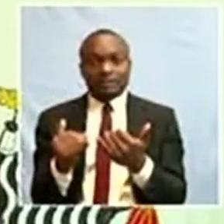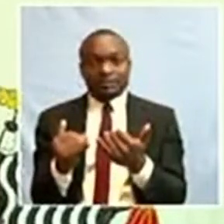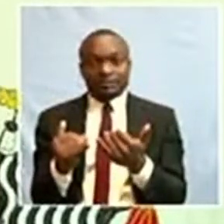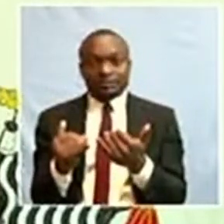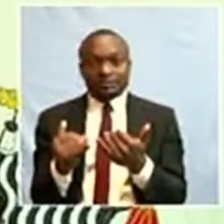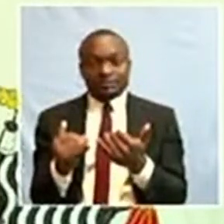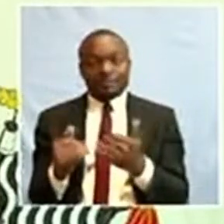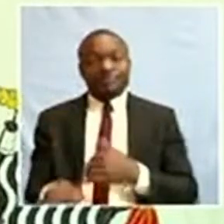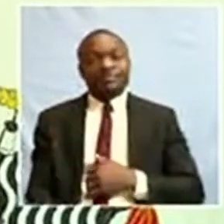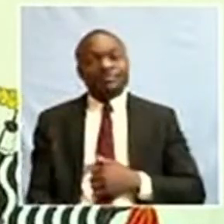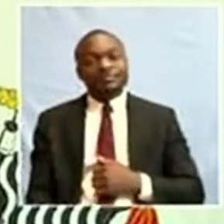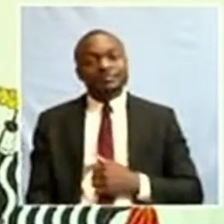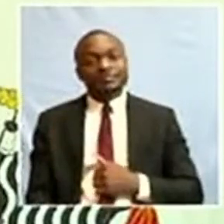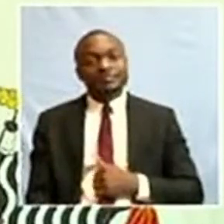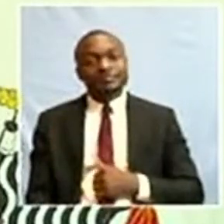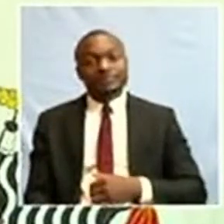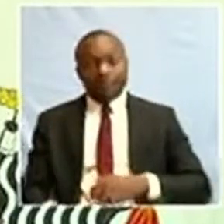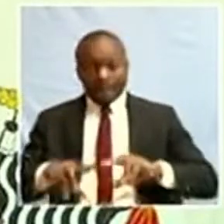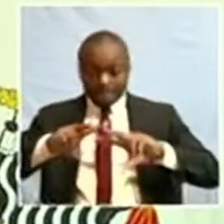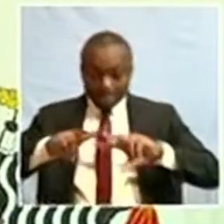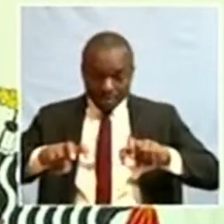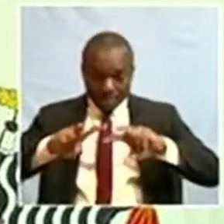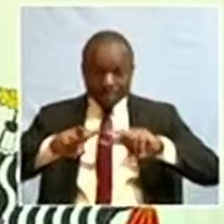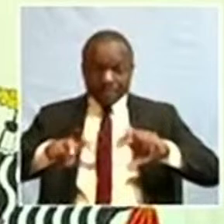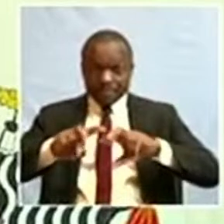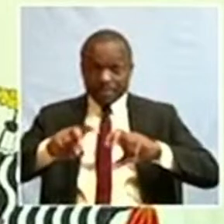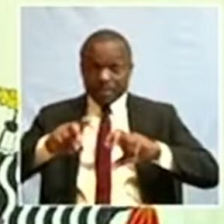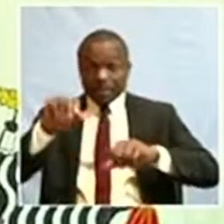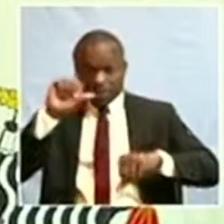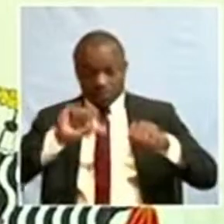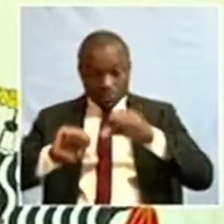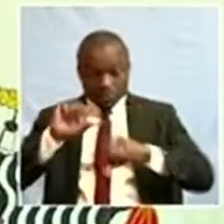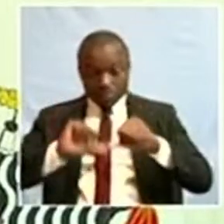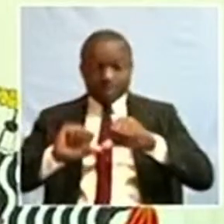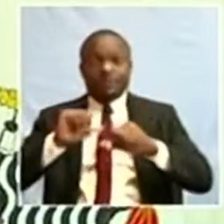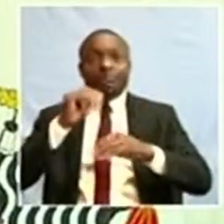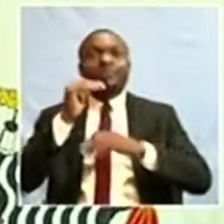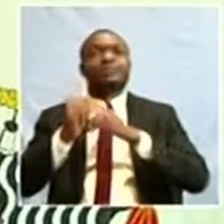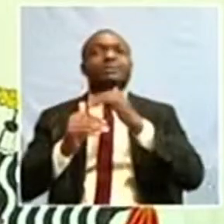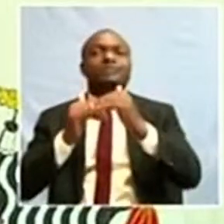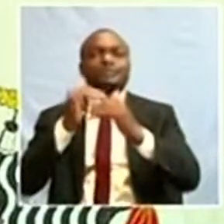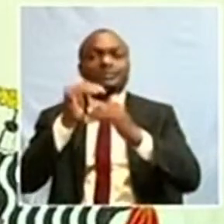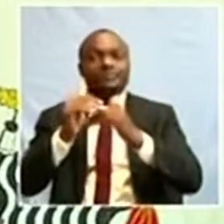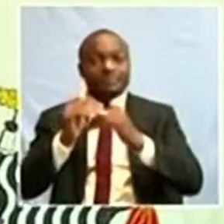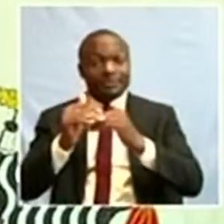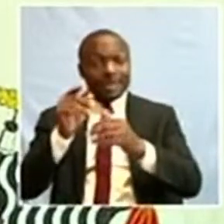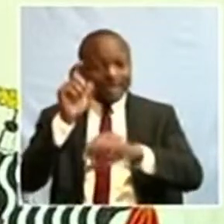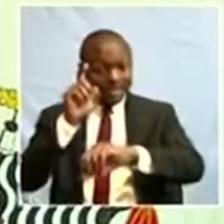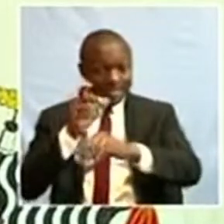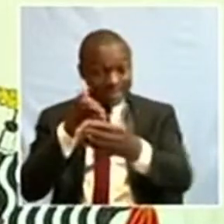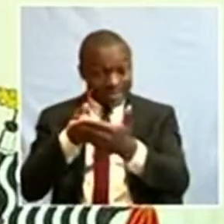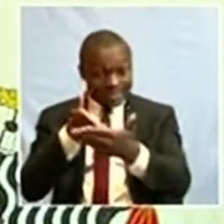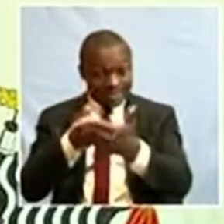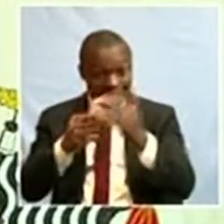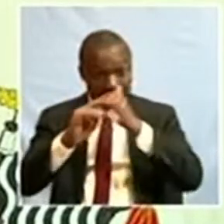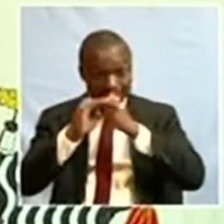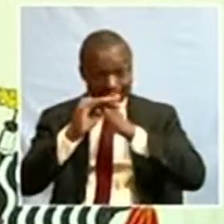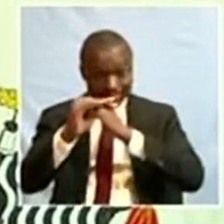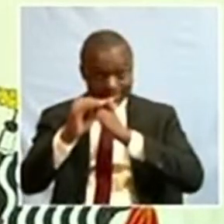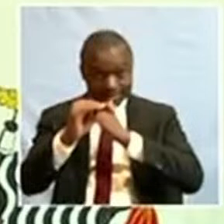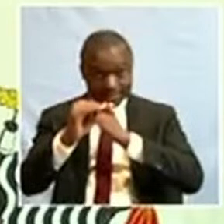the audit procedures. Okay. Yes. So at this stage,